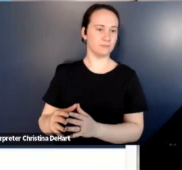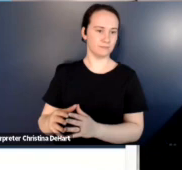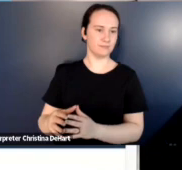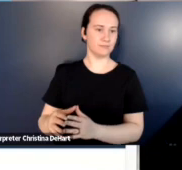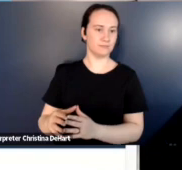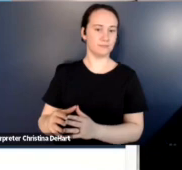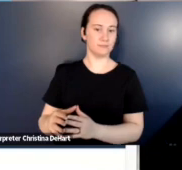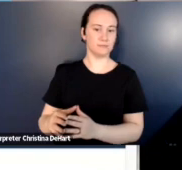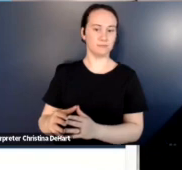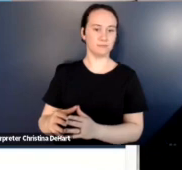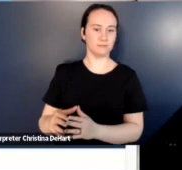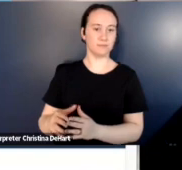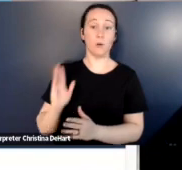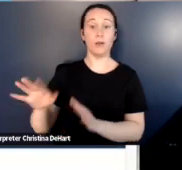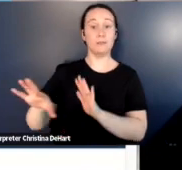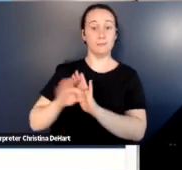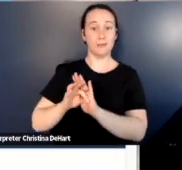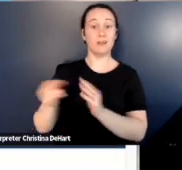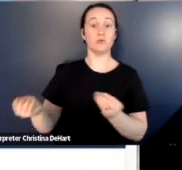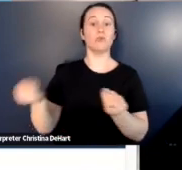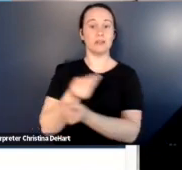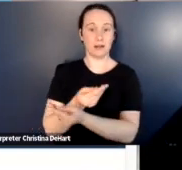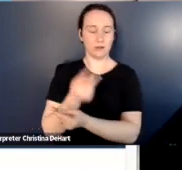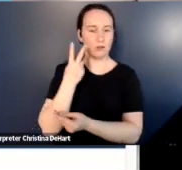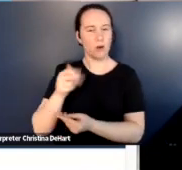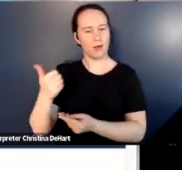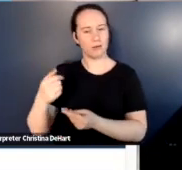We will choose transactional so that we can show some of the other features once